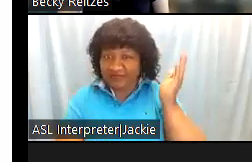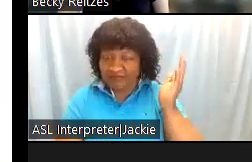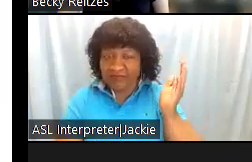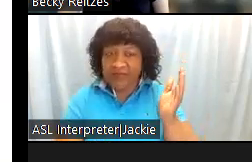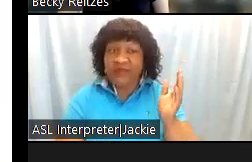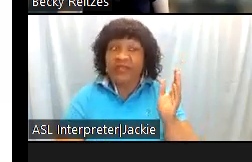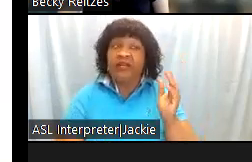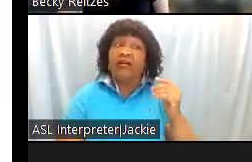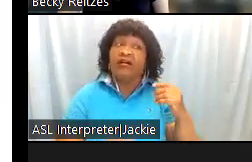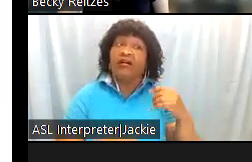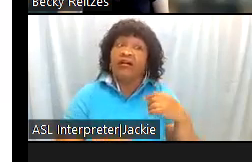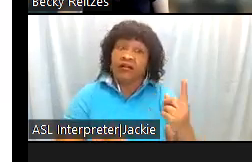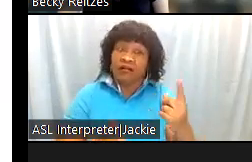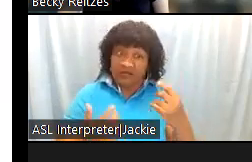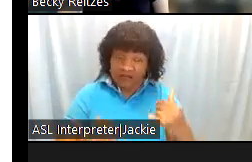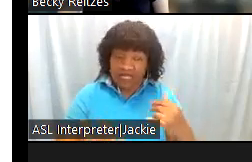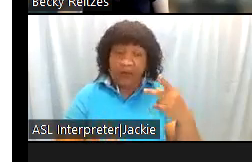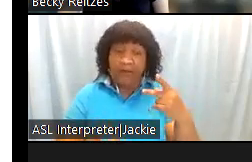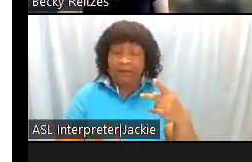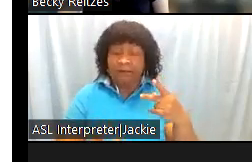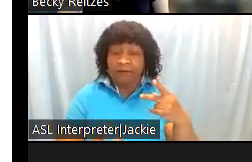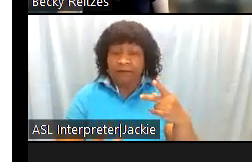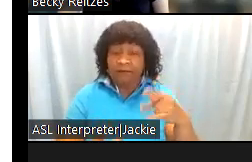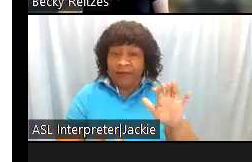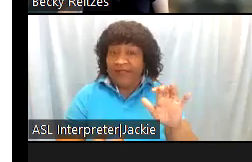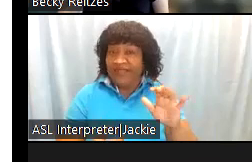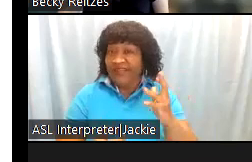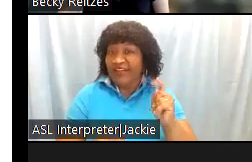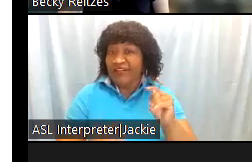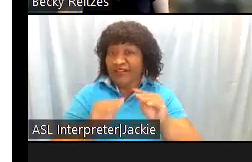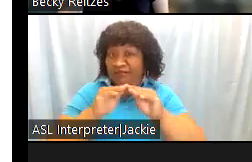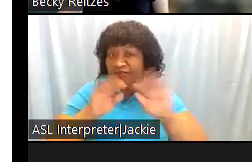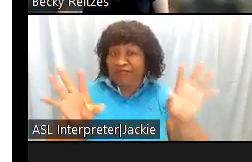then, Public Health has released a toolkit.